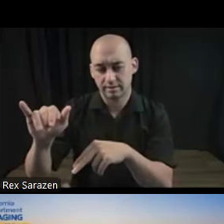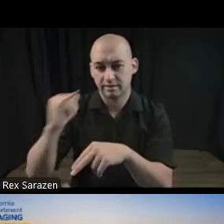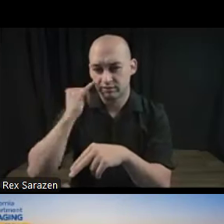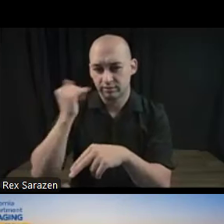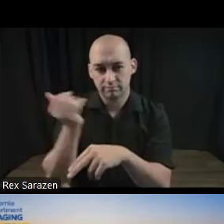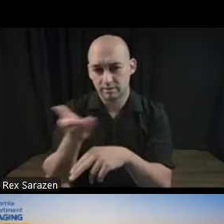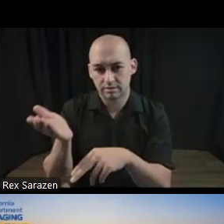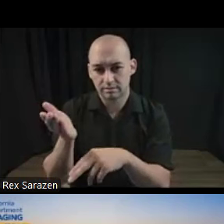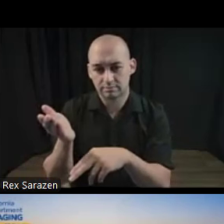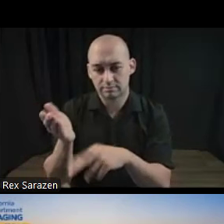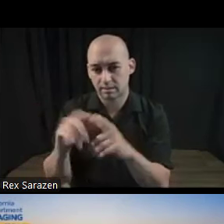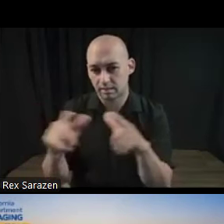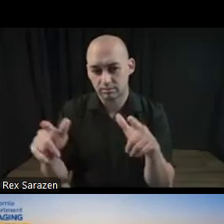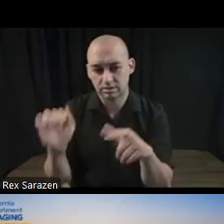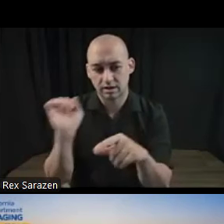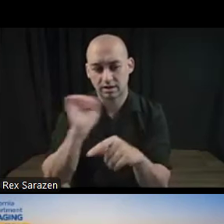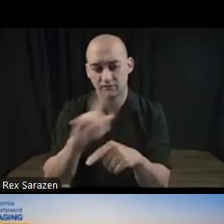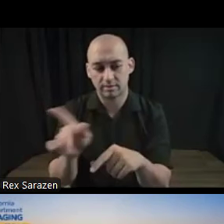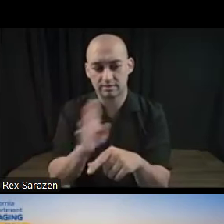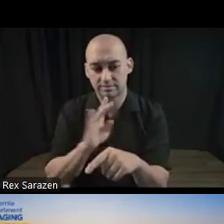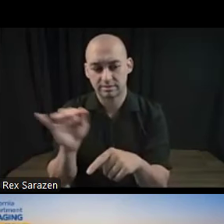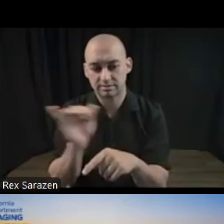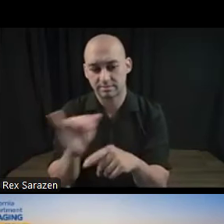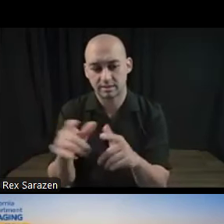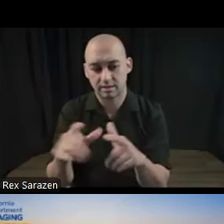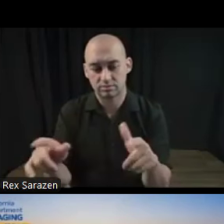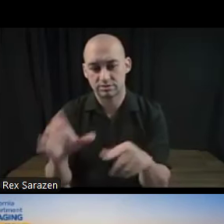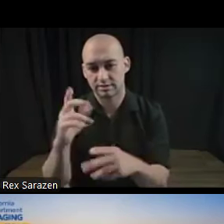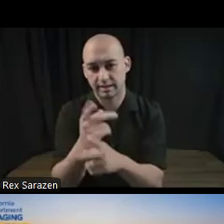language, everyone is speaking that language as far as the caregivers.